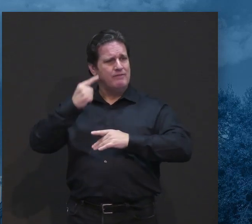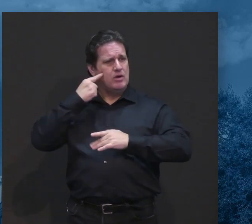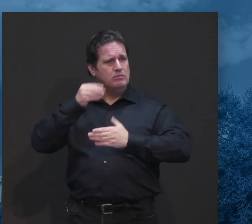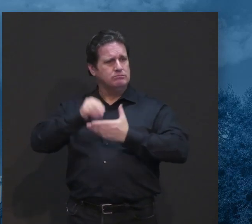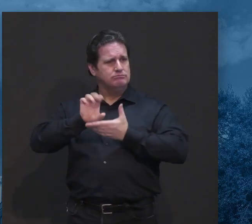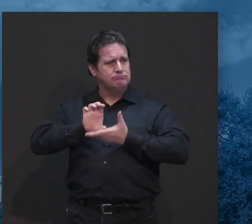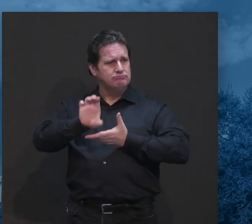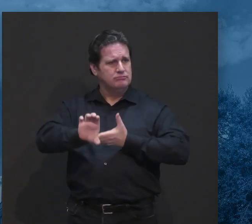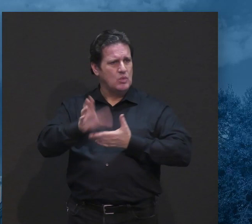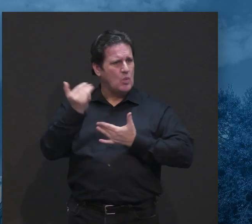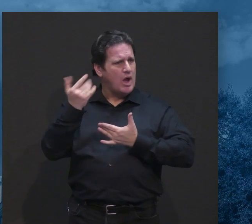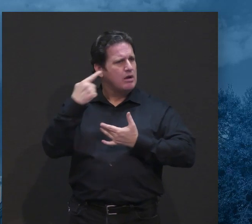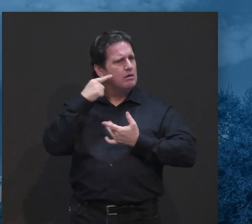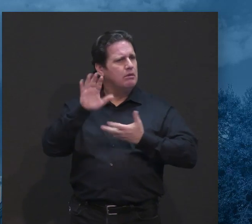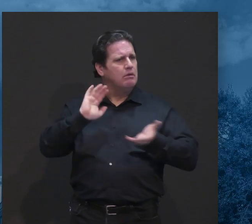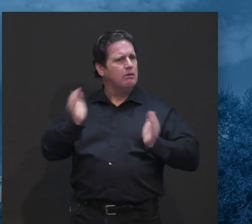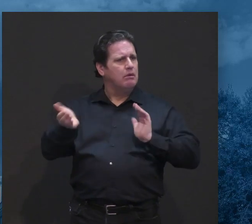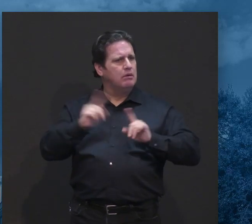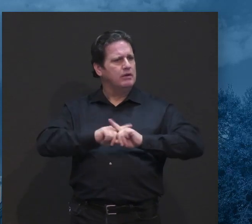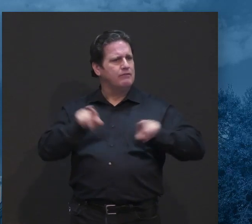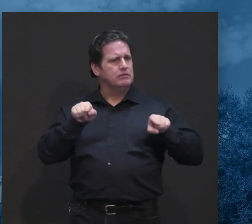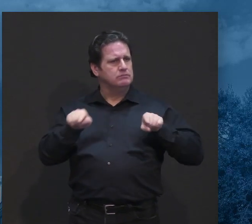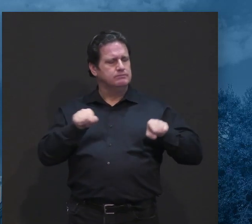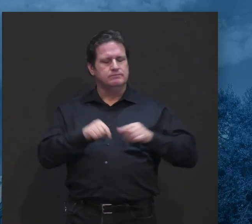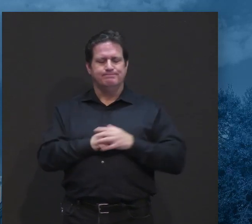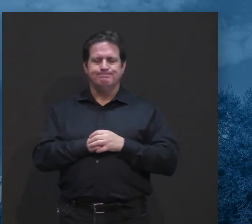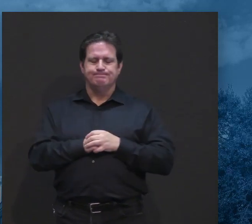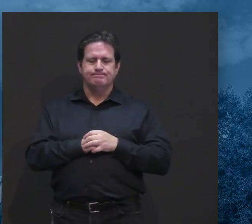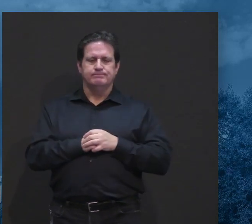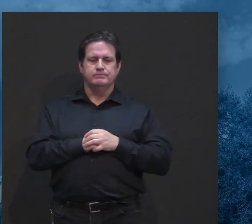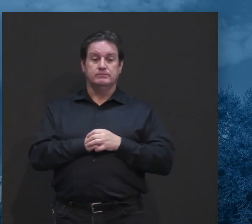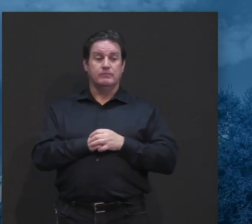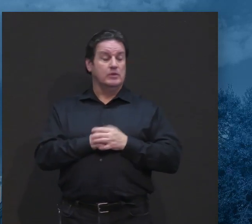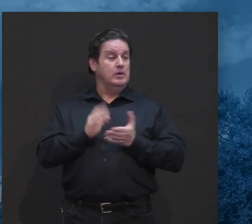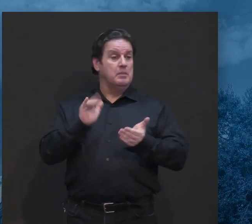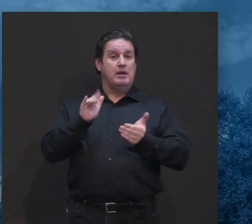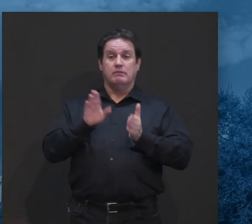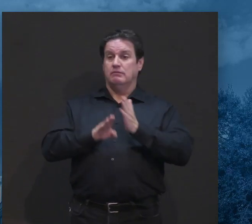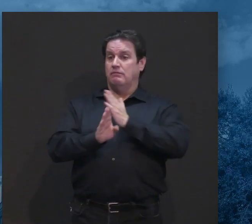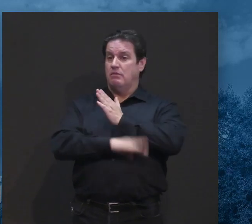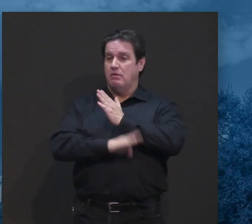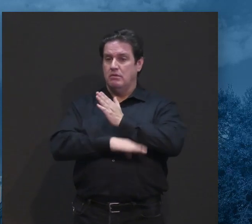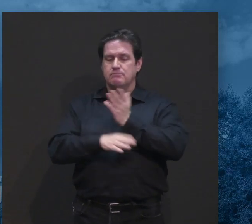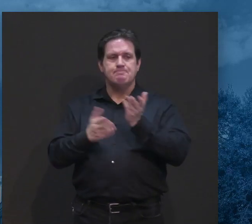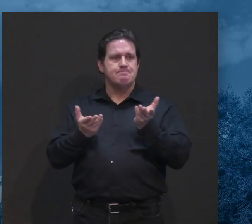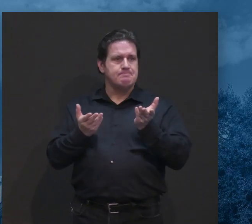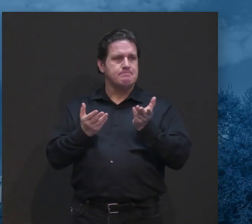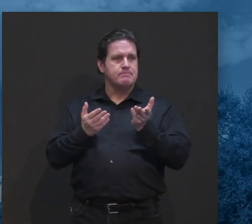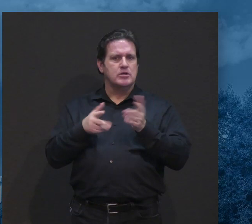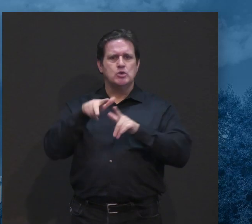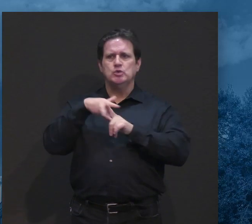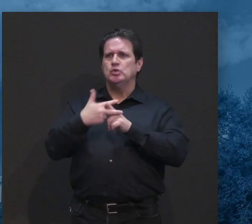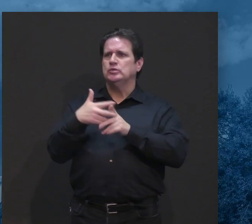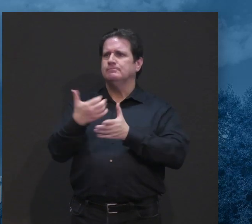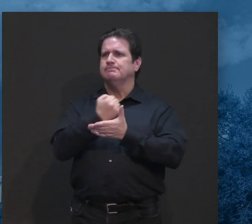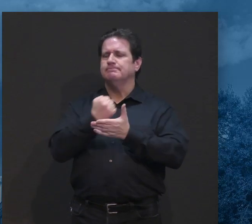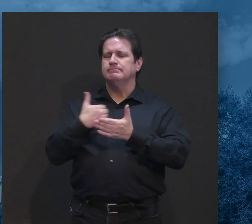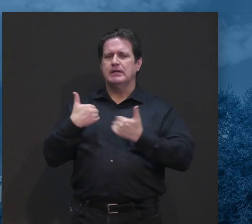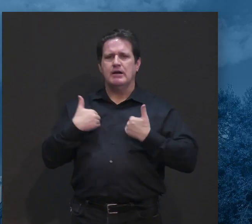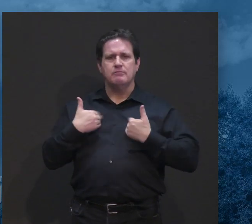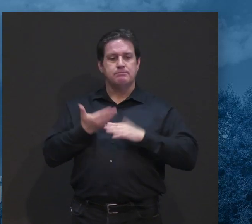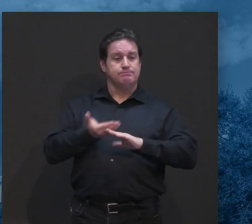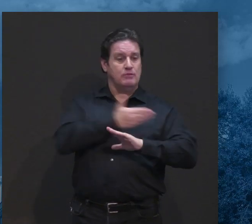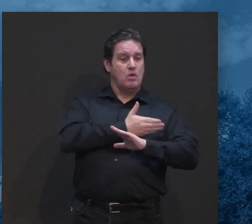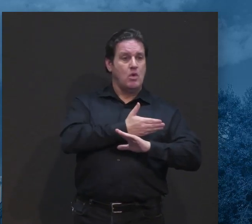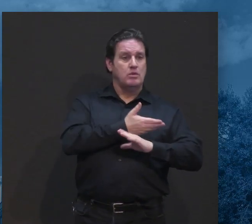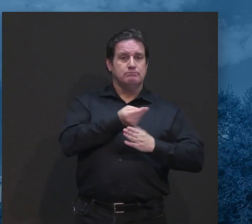now that with an additional surge that we expected might come in the fall, that the tools that we had to